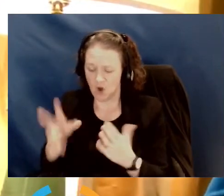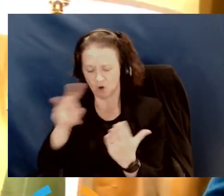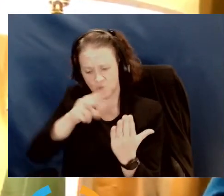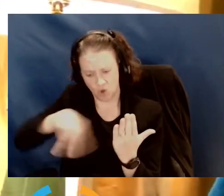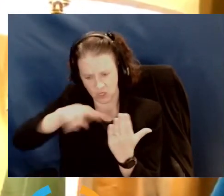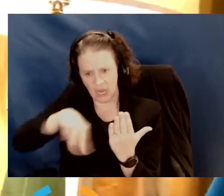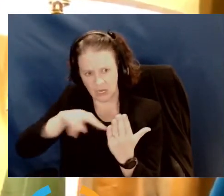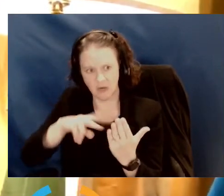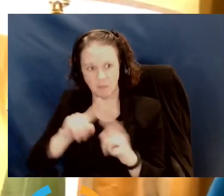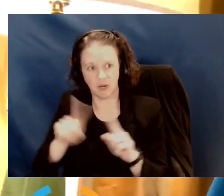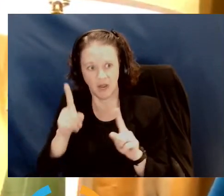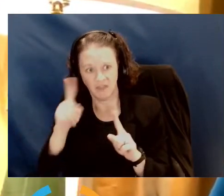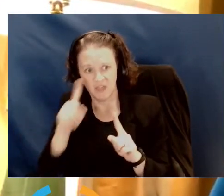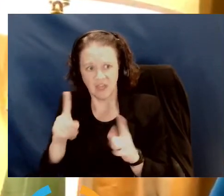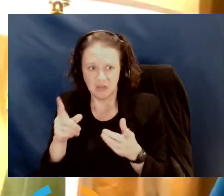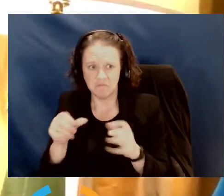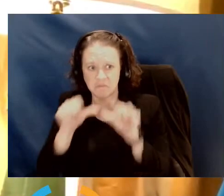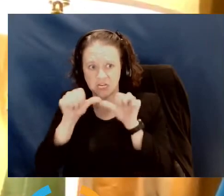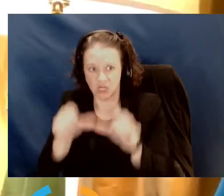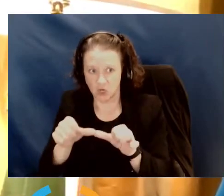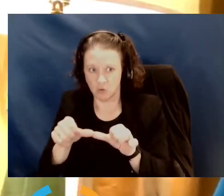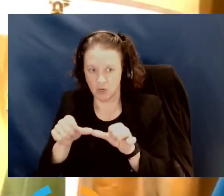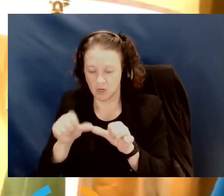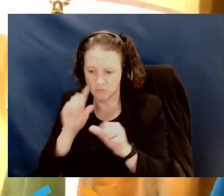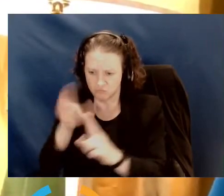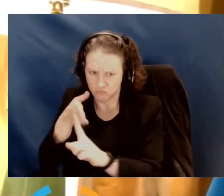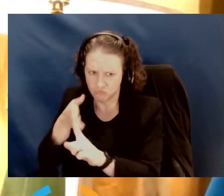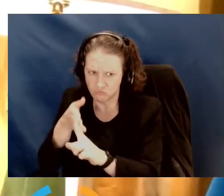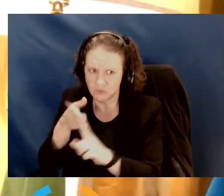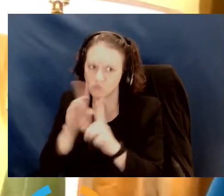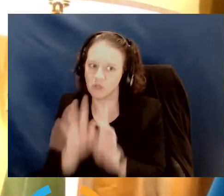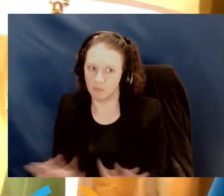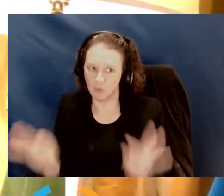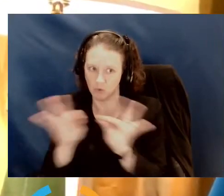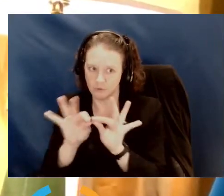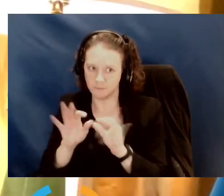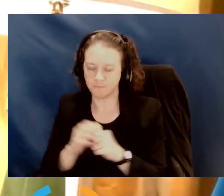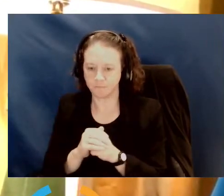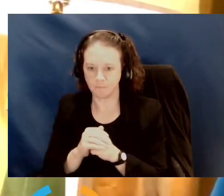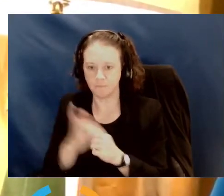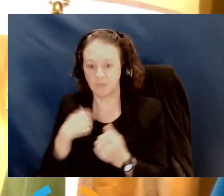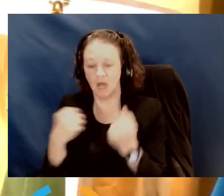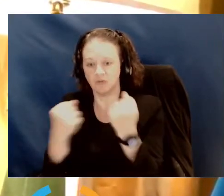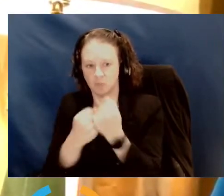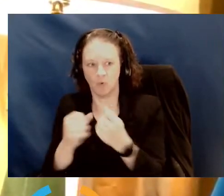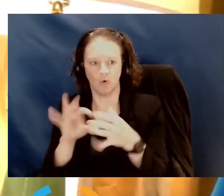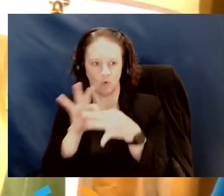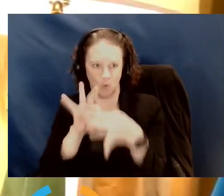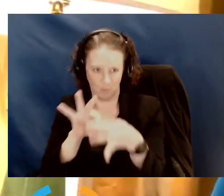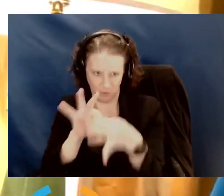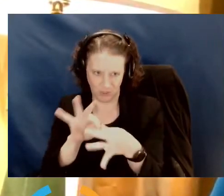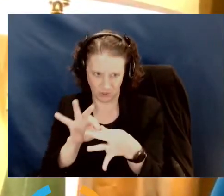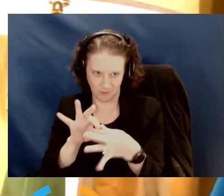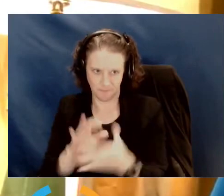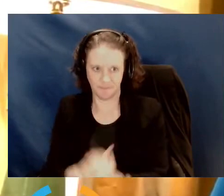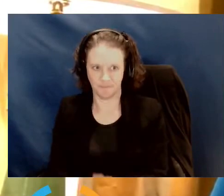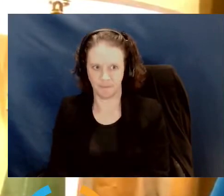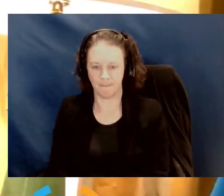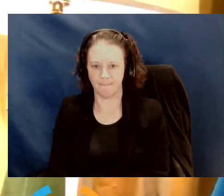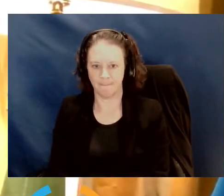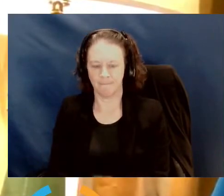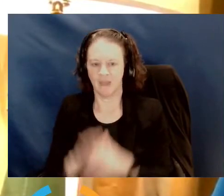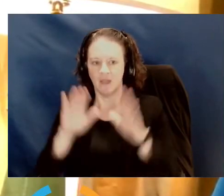just continuing in that vein is very important. And I support cooperation. Great.